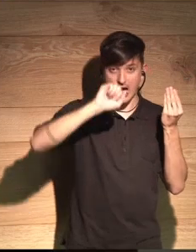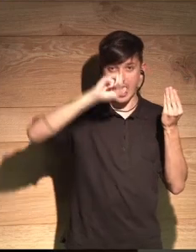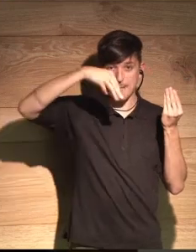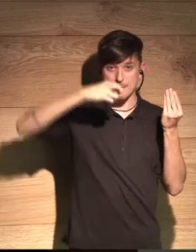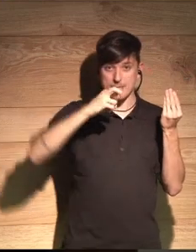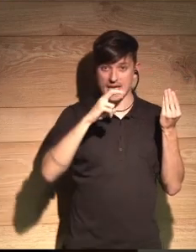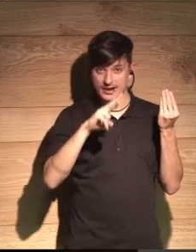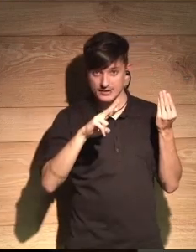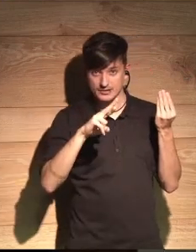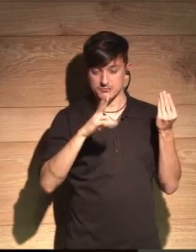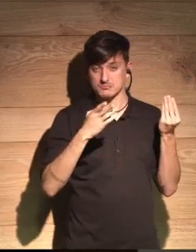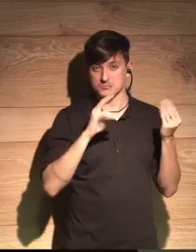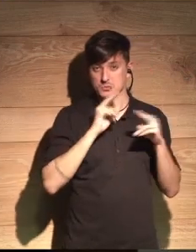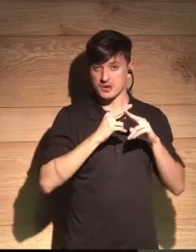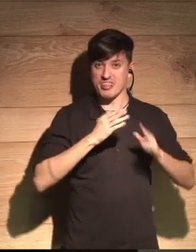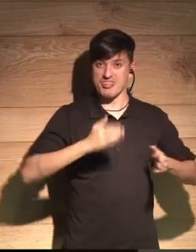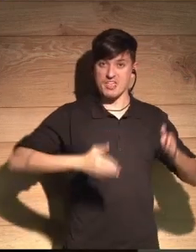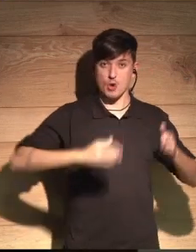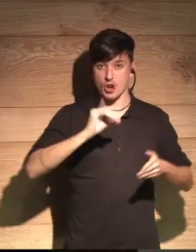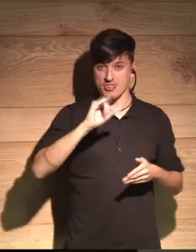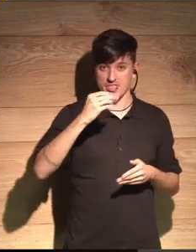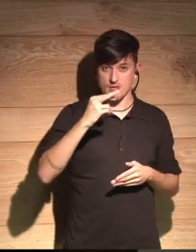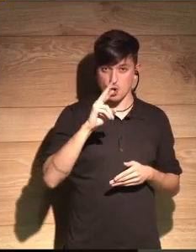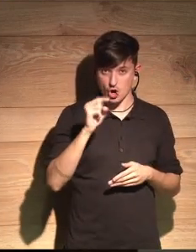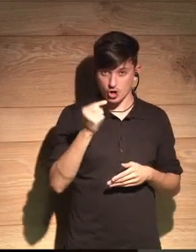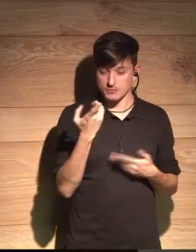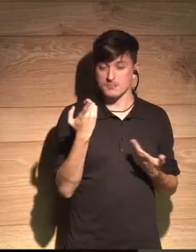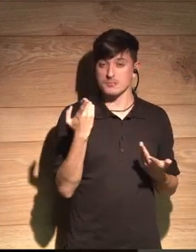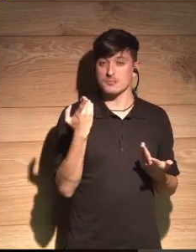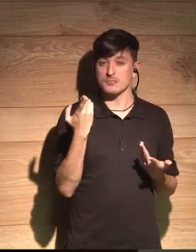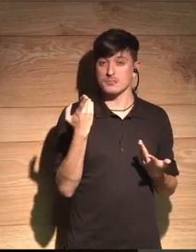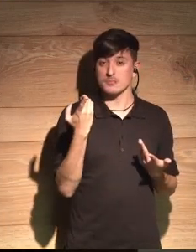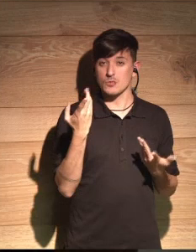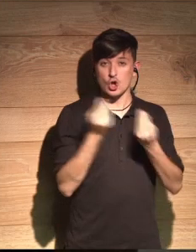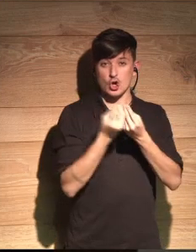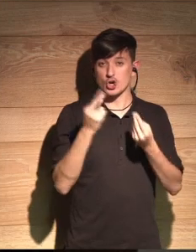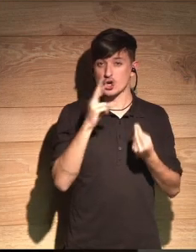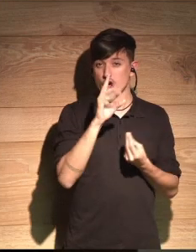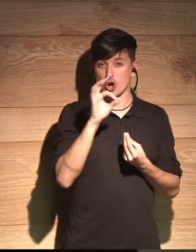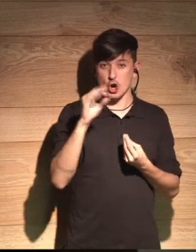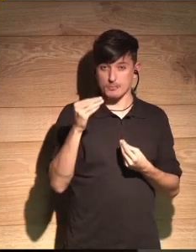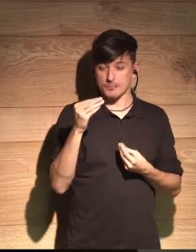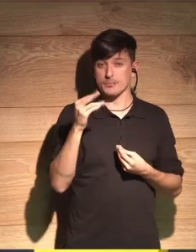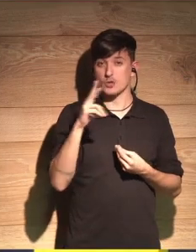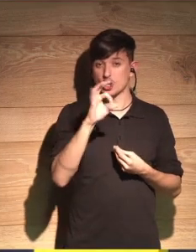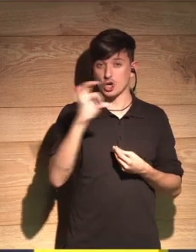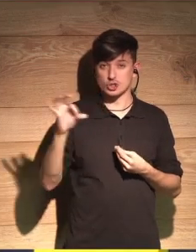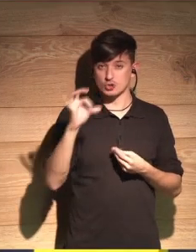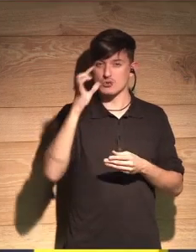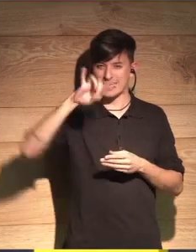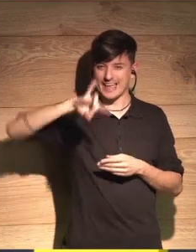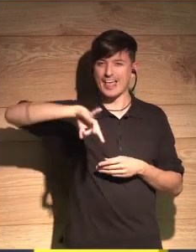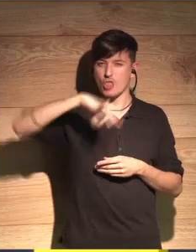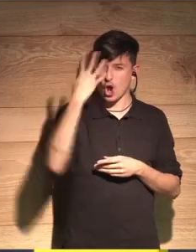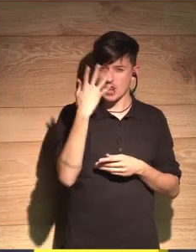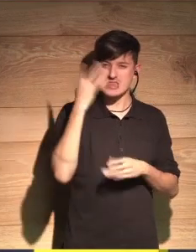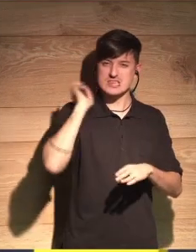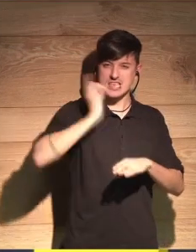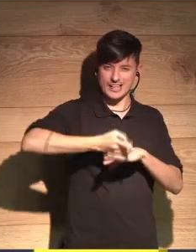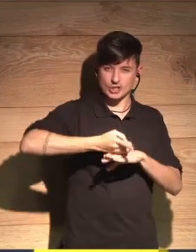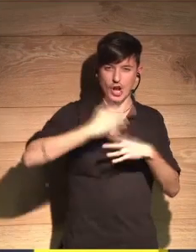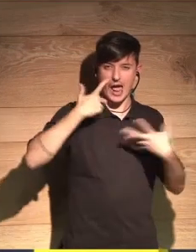new era, under case Cyborg. That will be with a Rob Rod, that is a creator